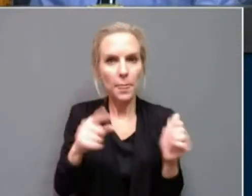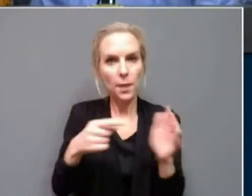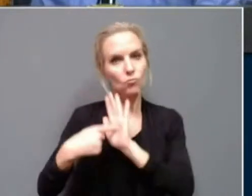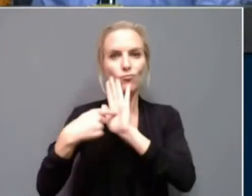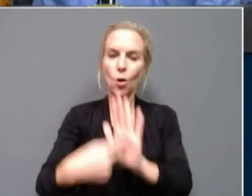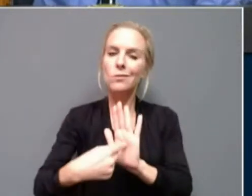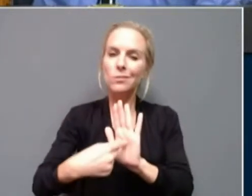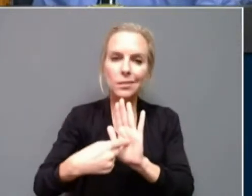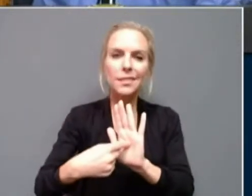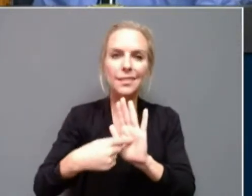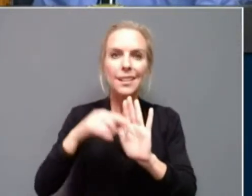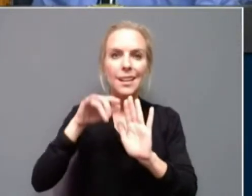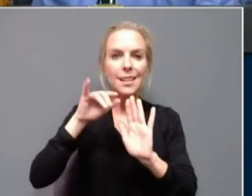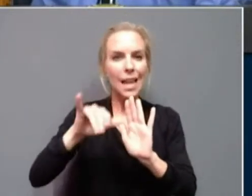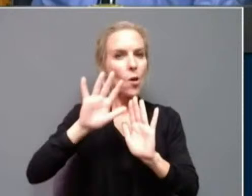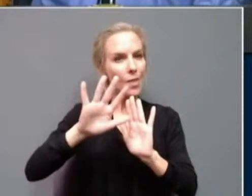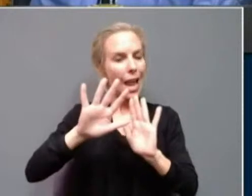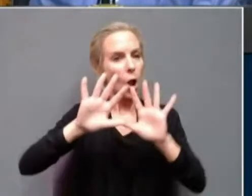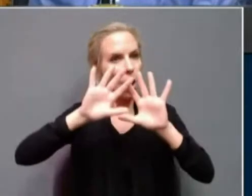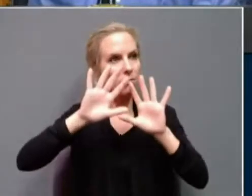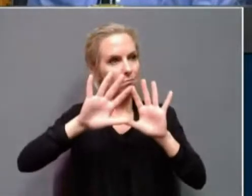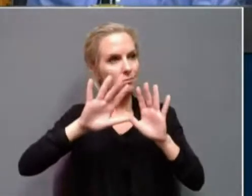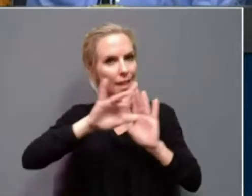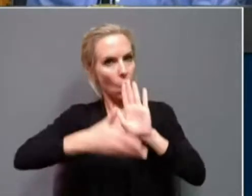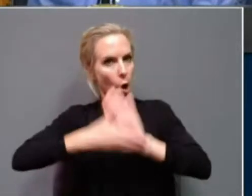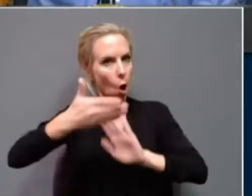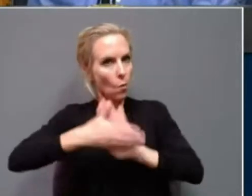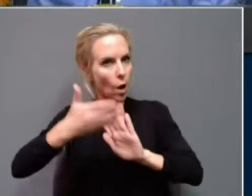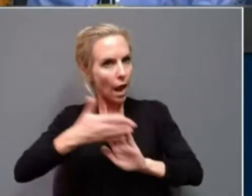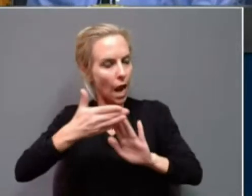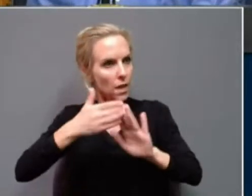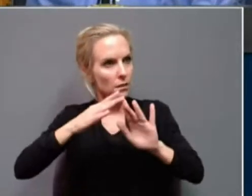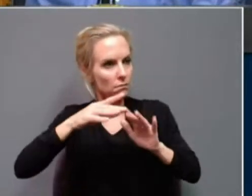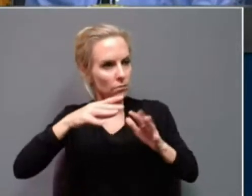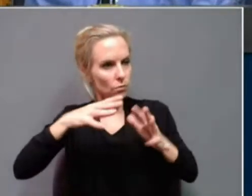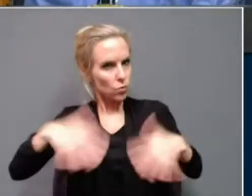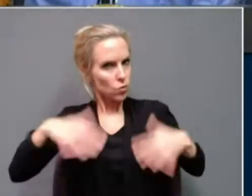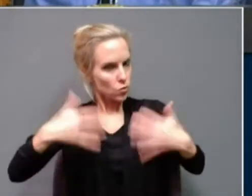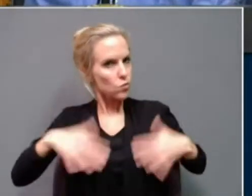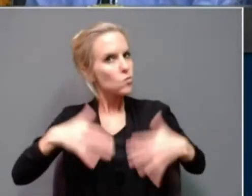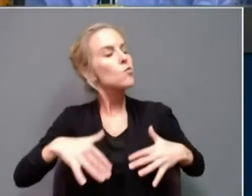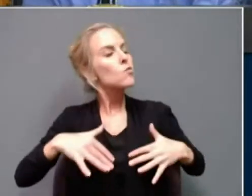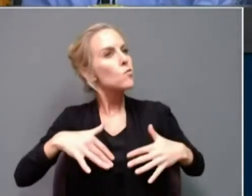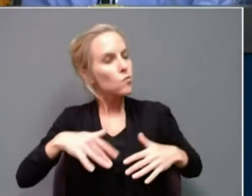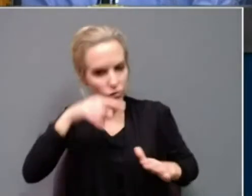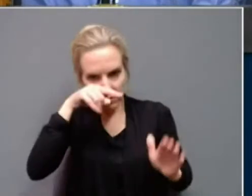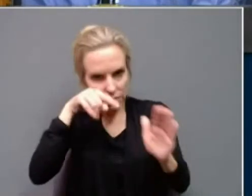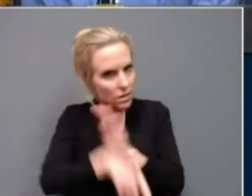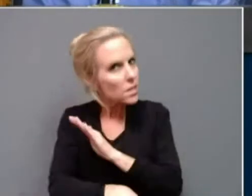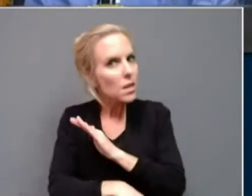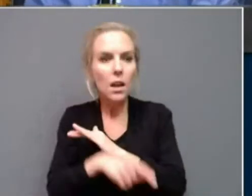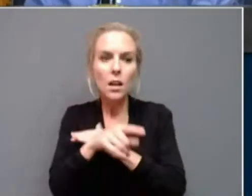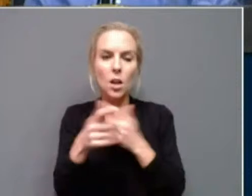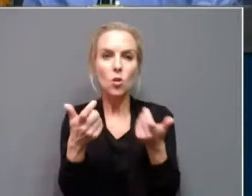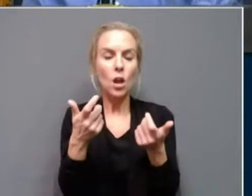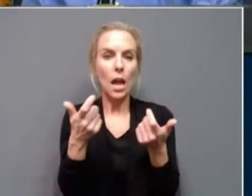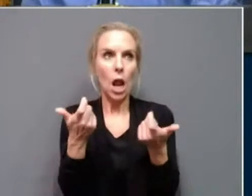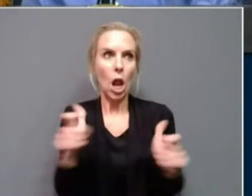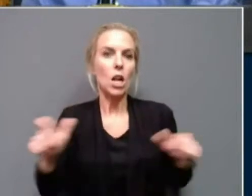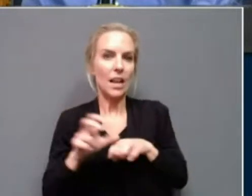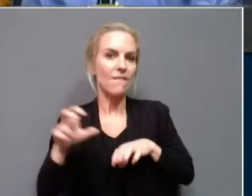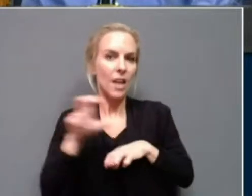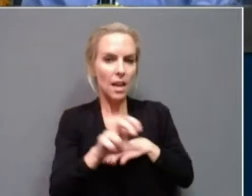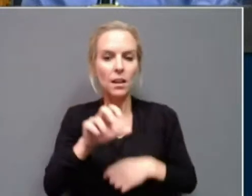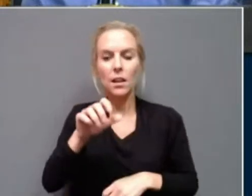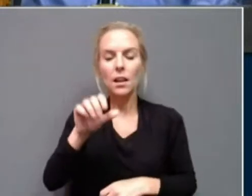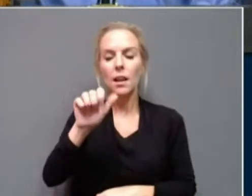the scope of this operation. At least at the time that it was being built, I think it was the single largest investment, one investment that Amazon had